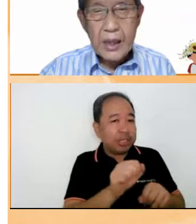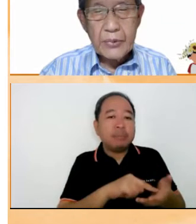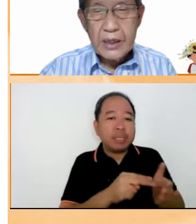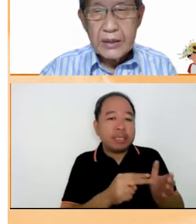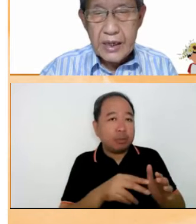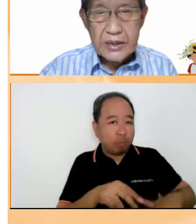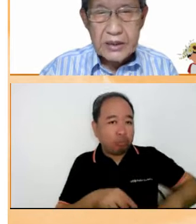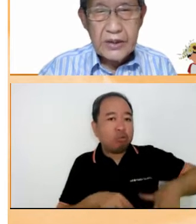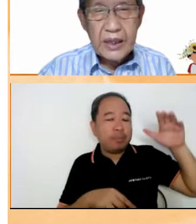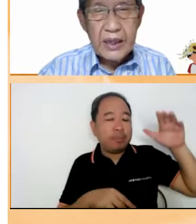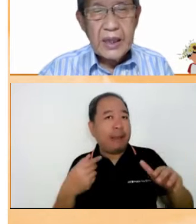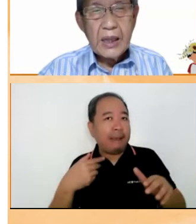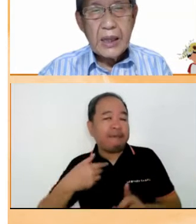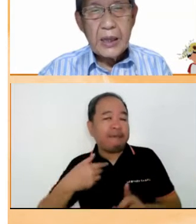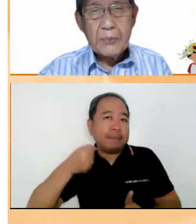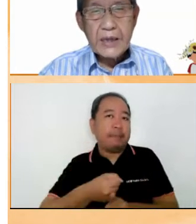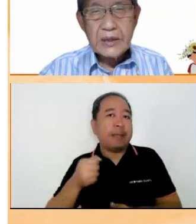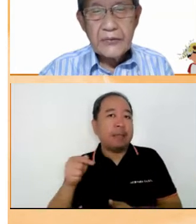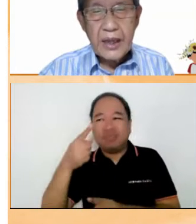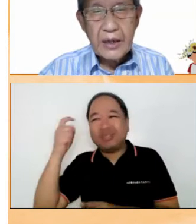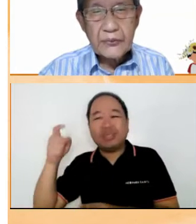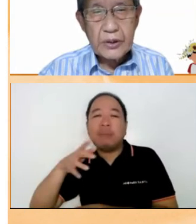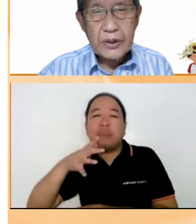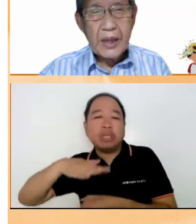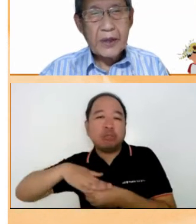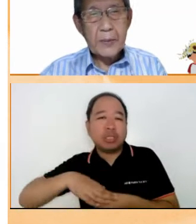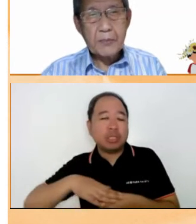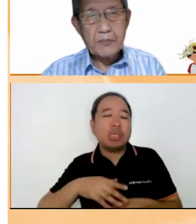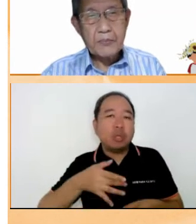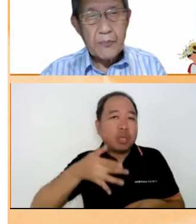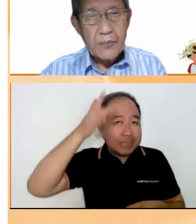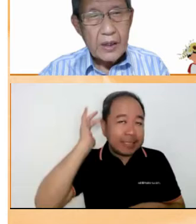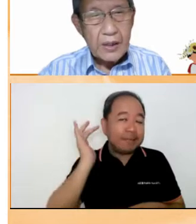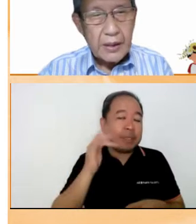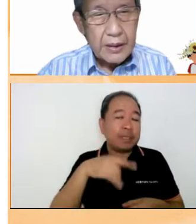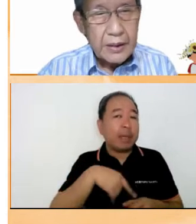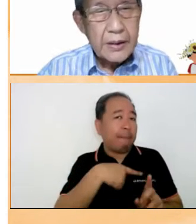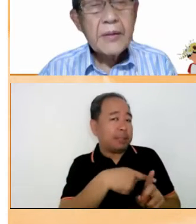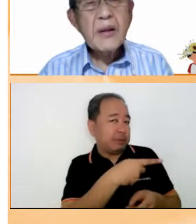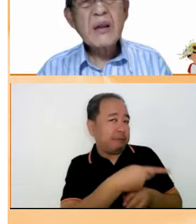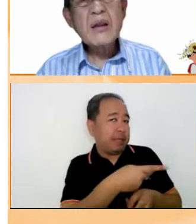growing up. Sensitivity in positive care for the baby.